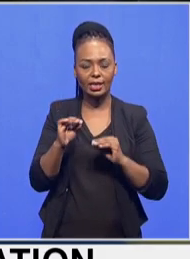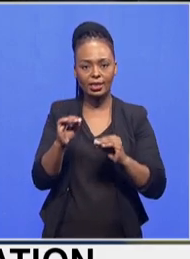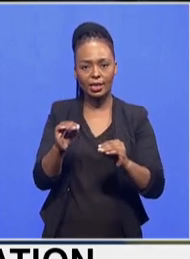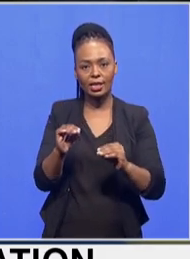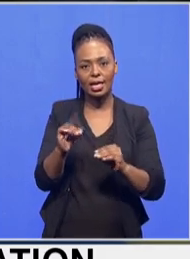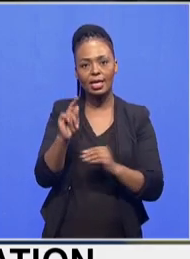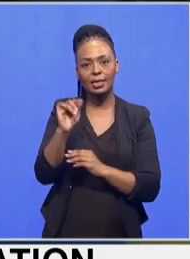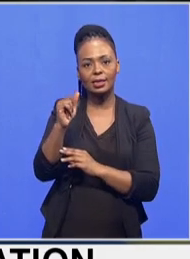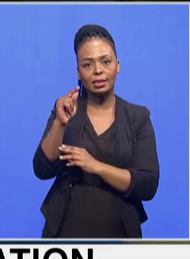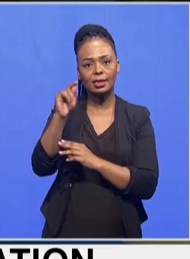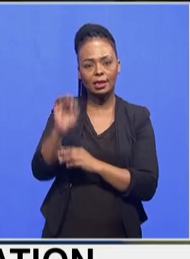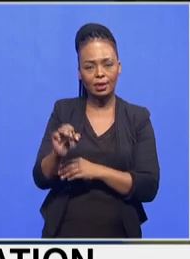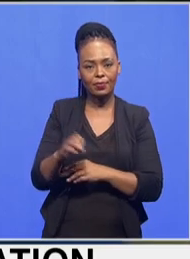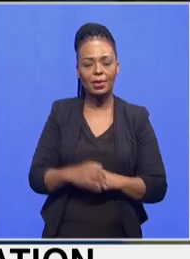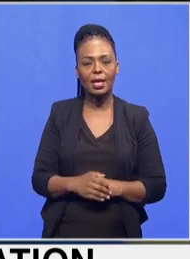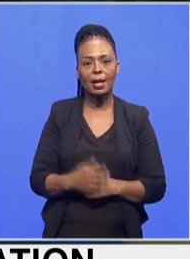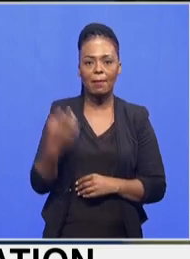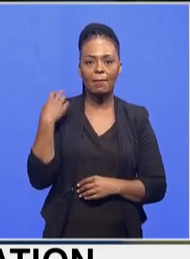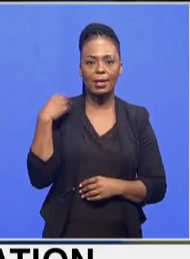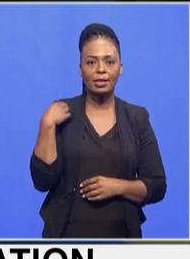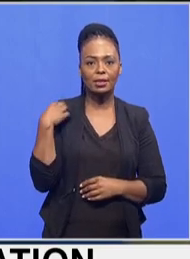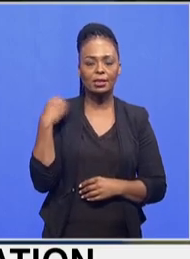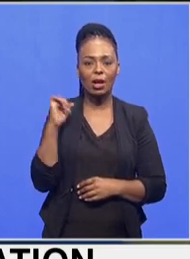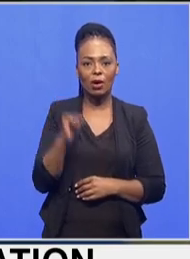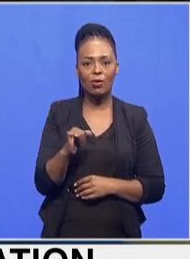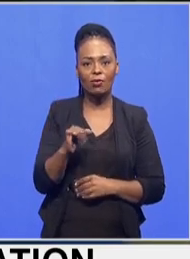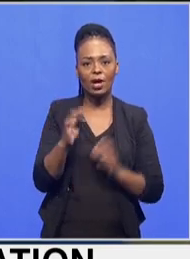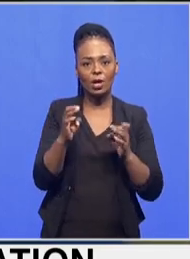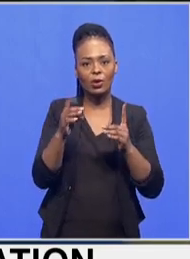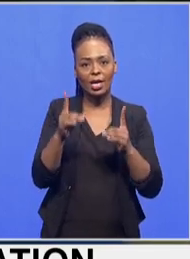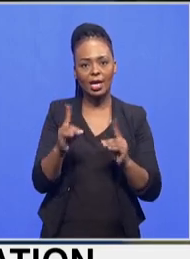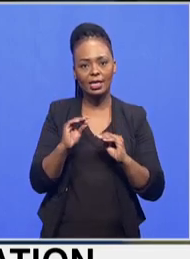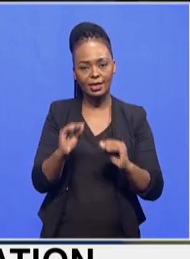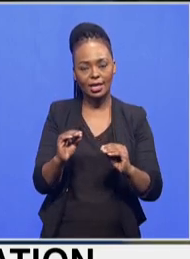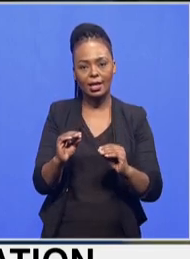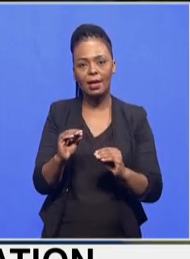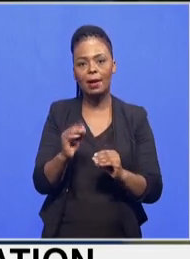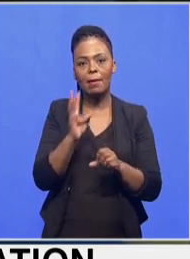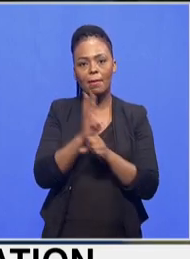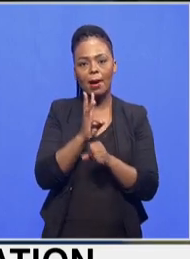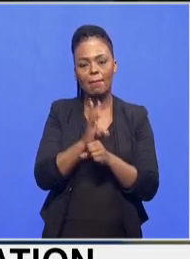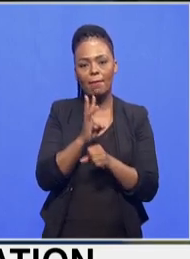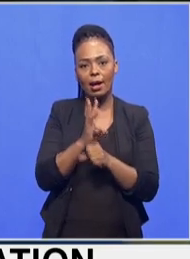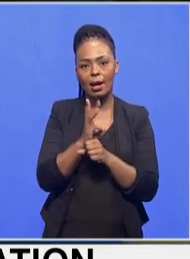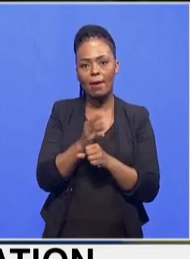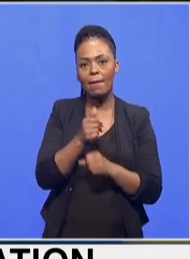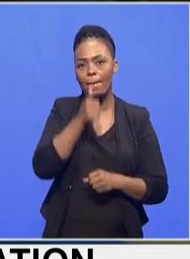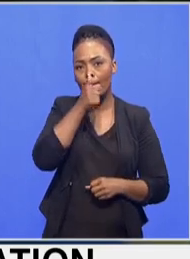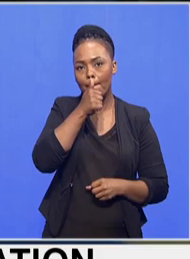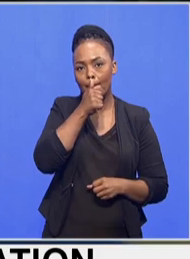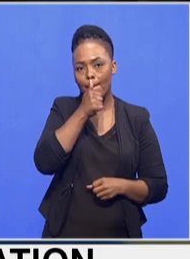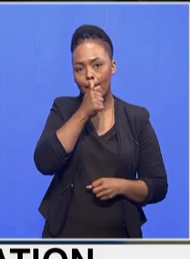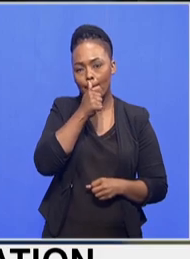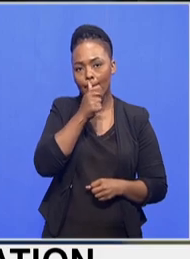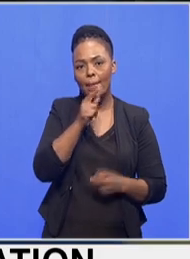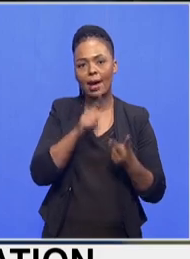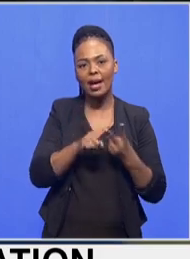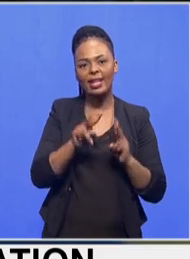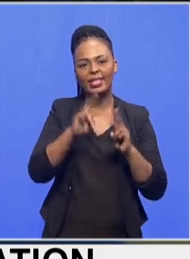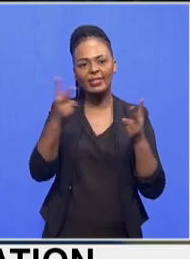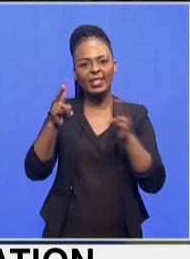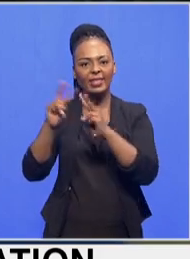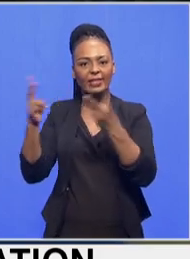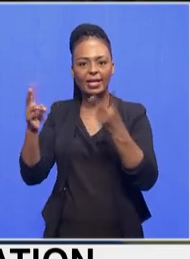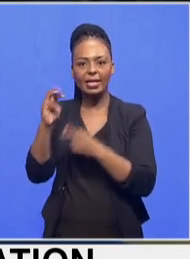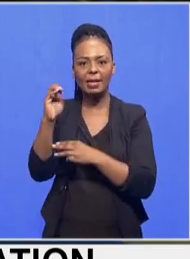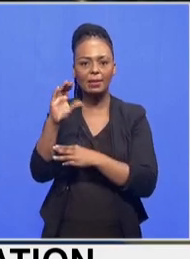led by the Minister of Education, Mayor, together with various MECs from